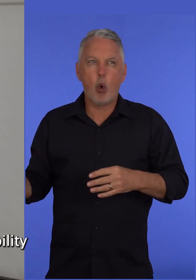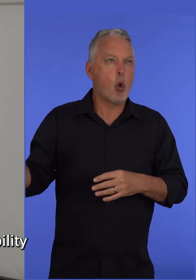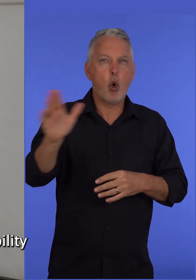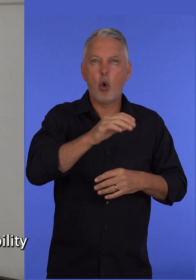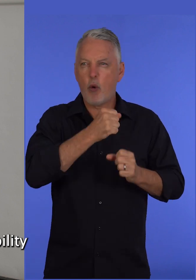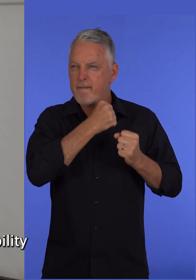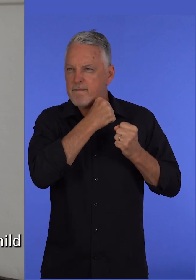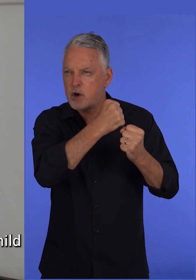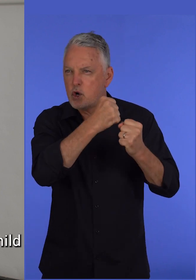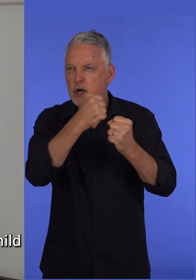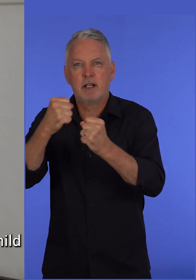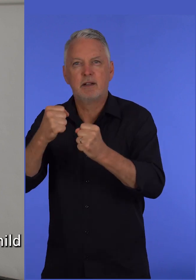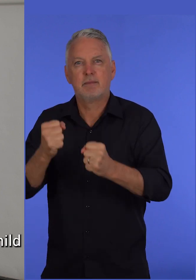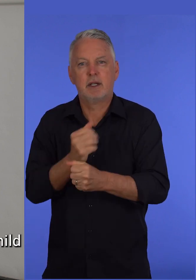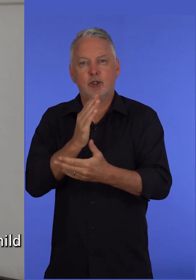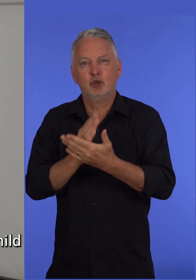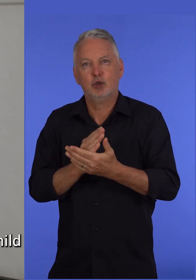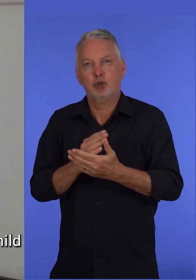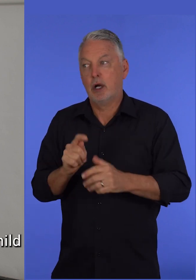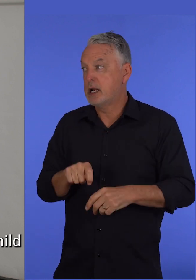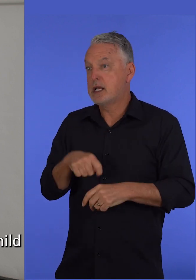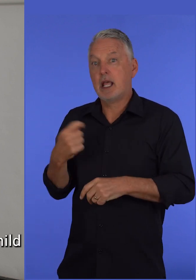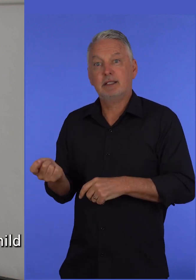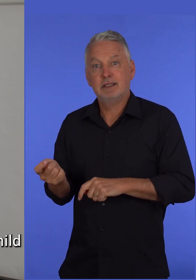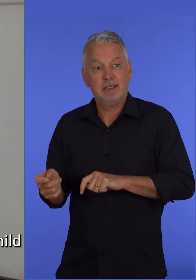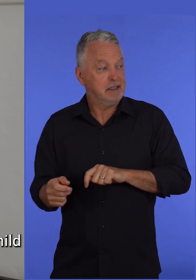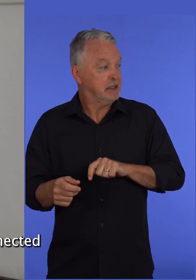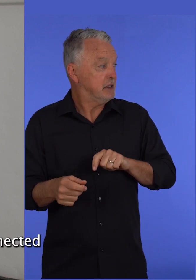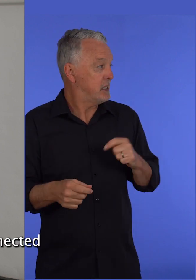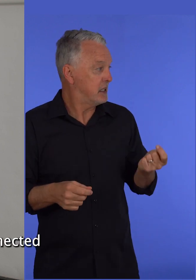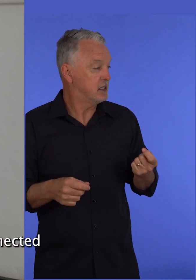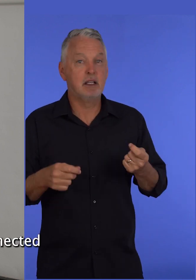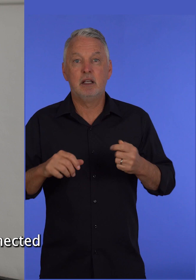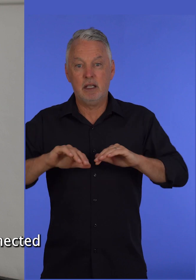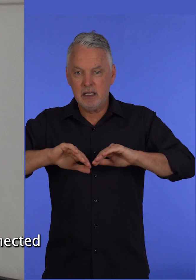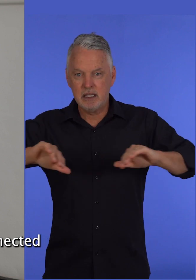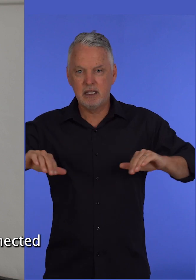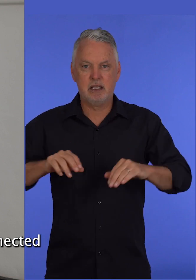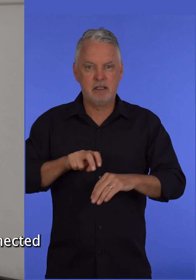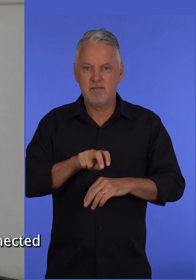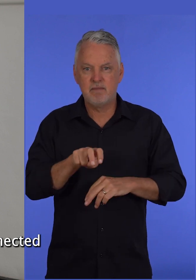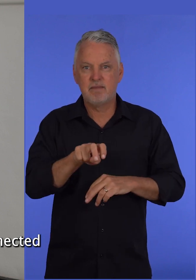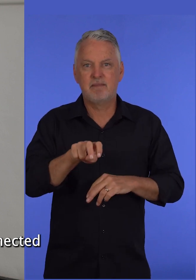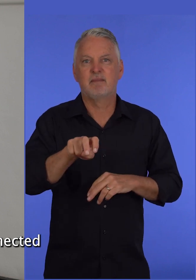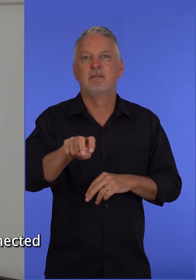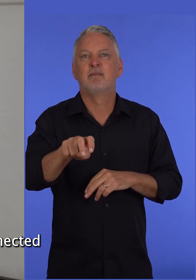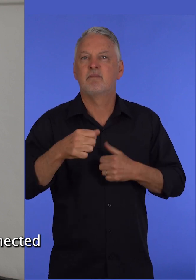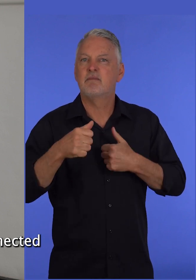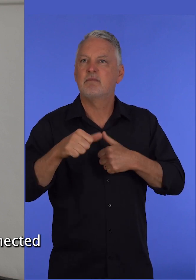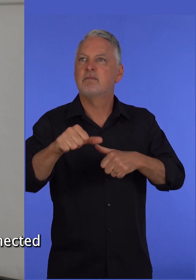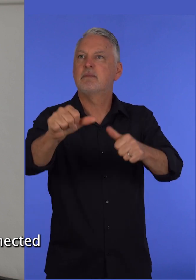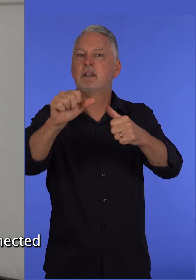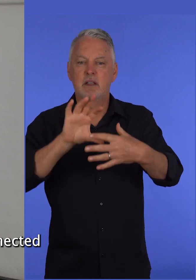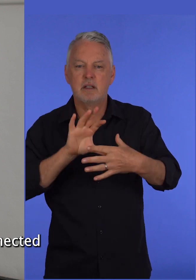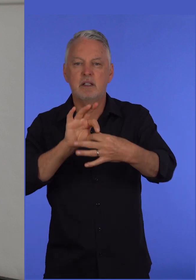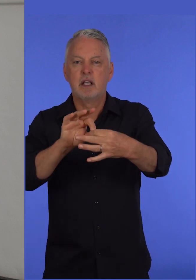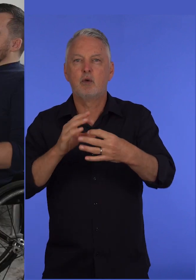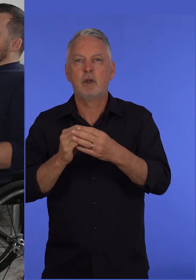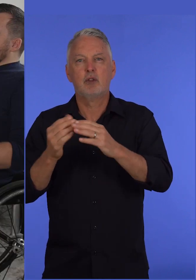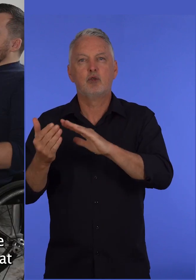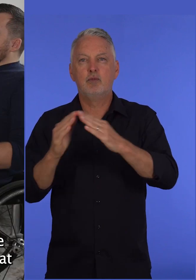so that your child and every other child with a disability gets to live this good interconnected life with